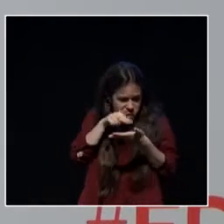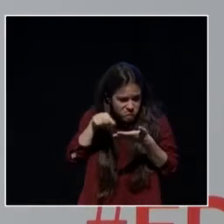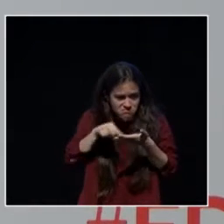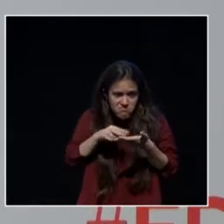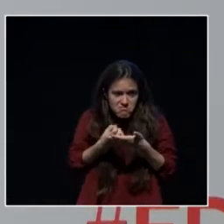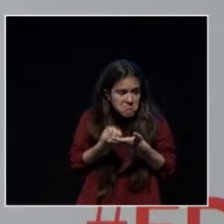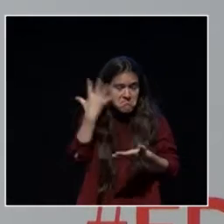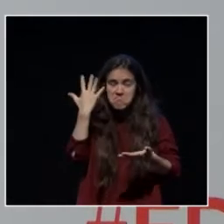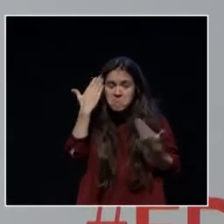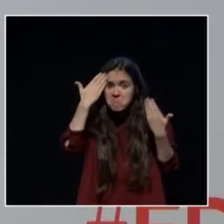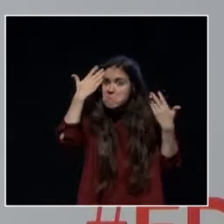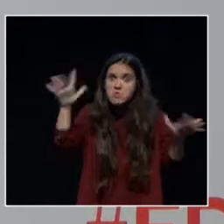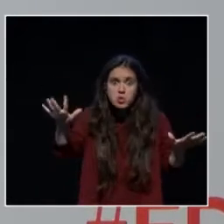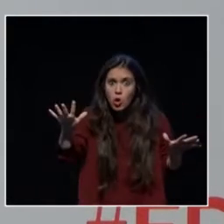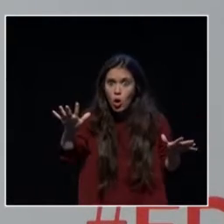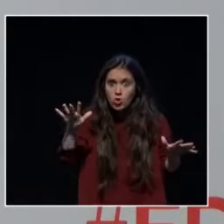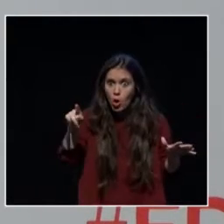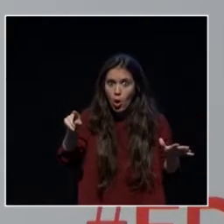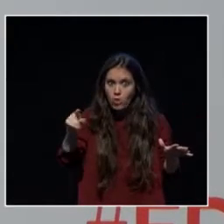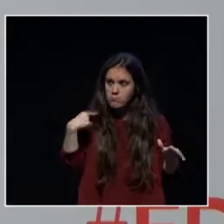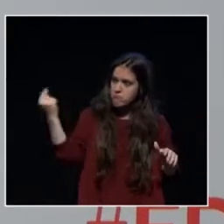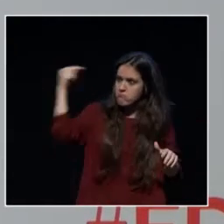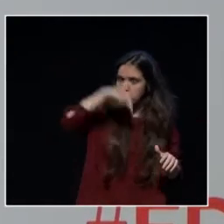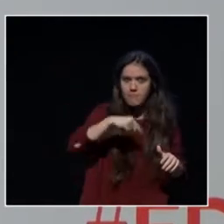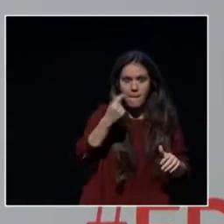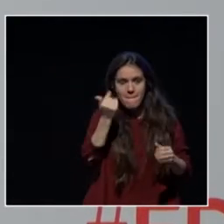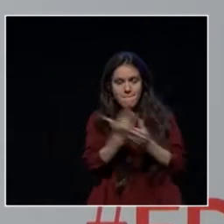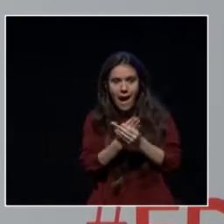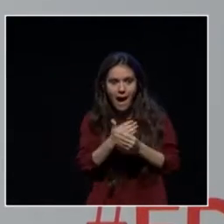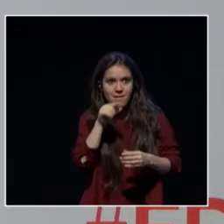Bank, she came up with an idea.